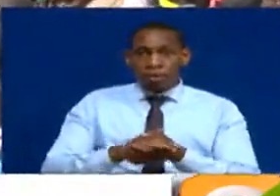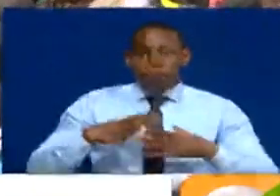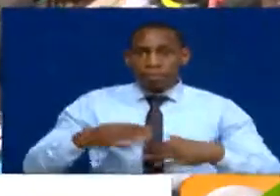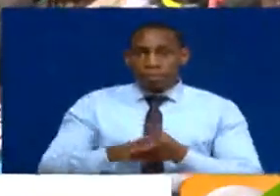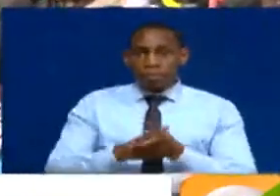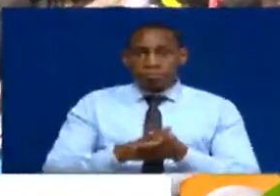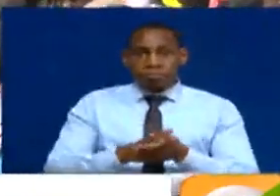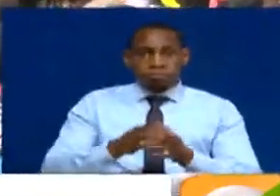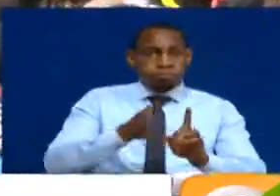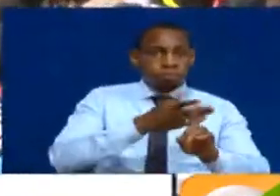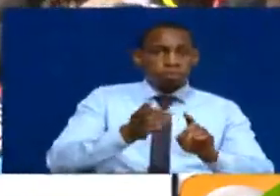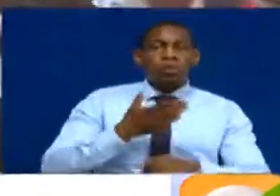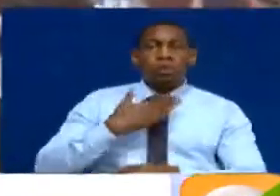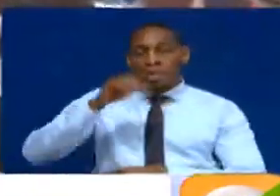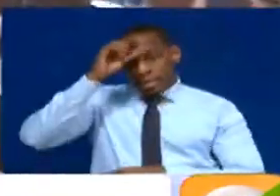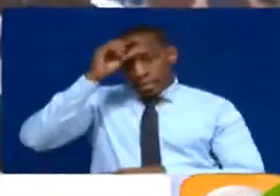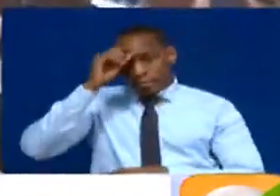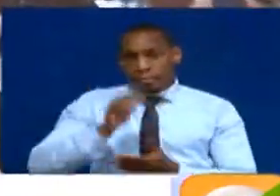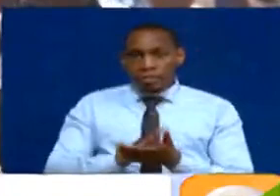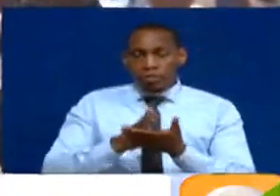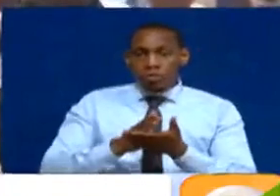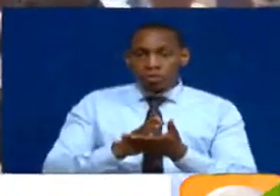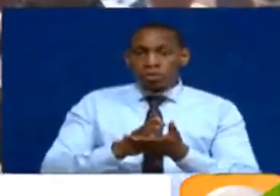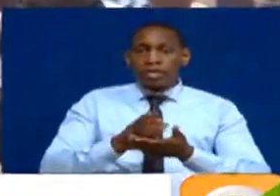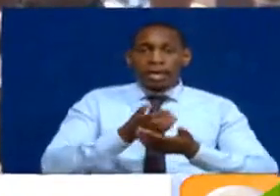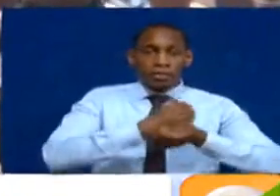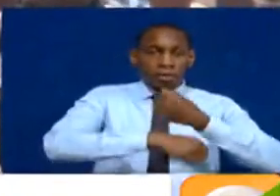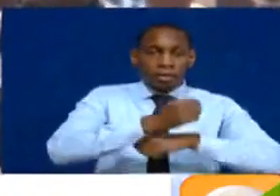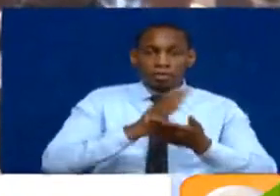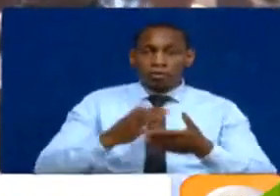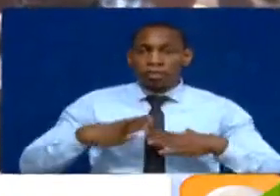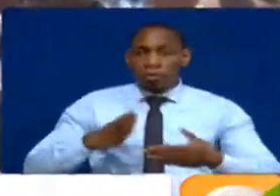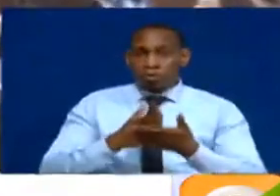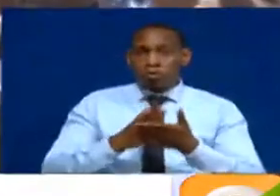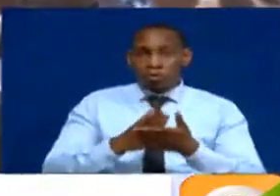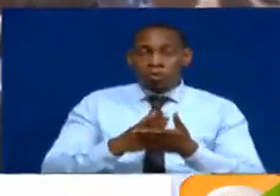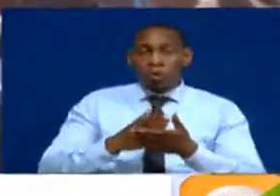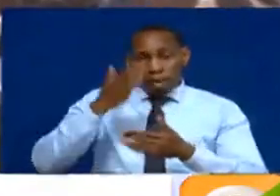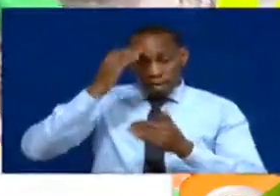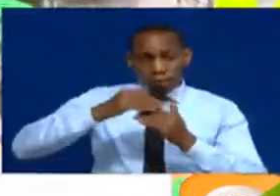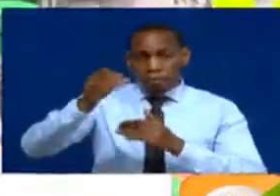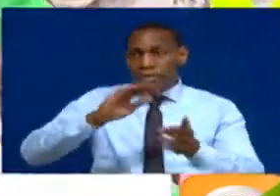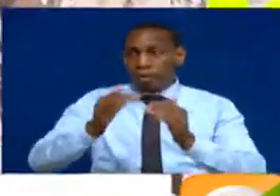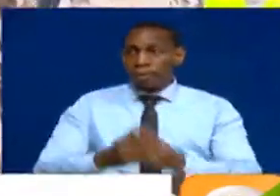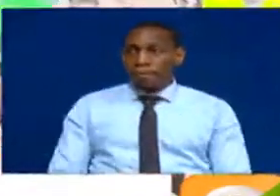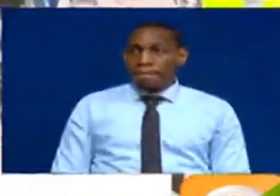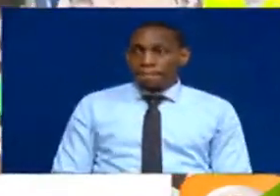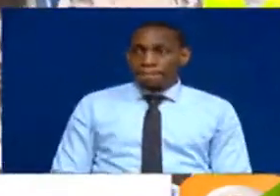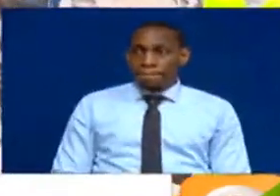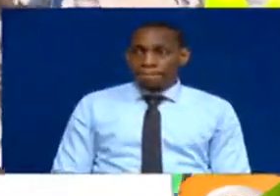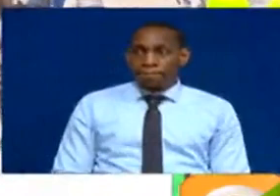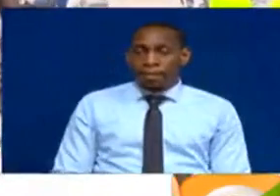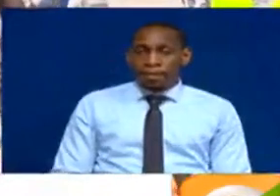control. We want a government that is hands-on. Watu wanashikilia wanajua wanaenda wapi. Kuna